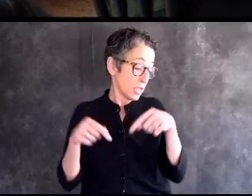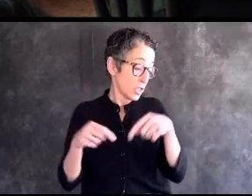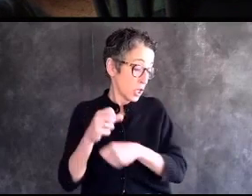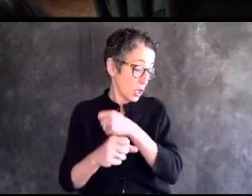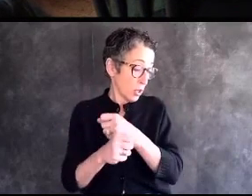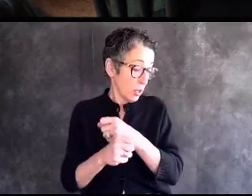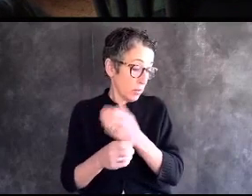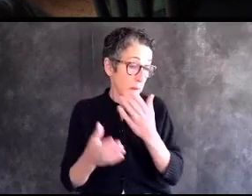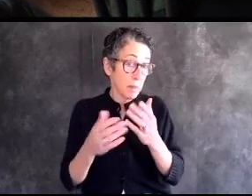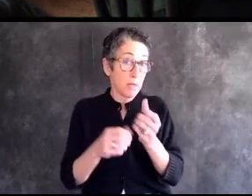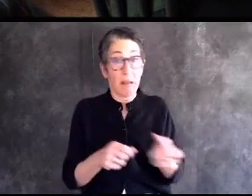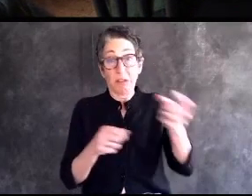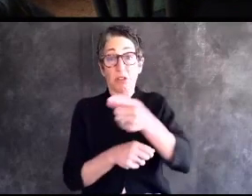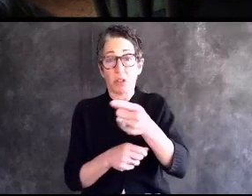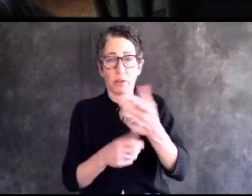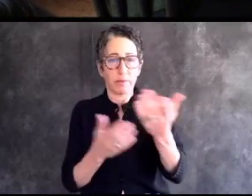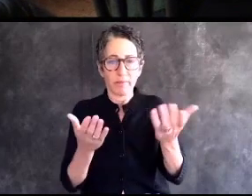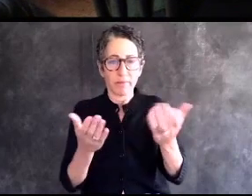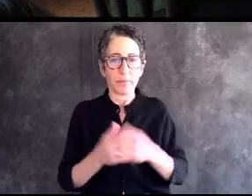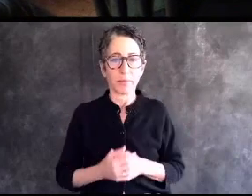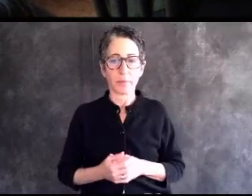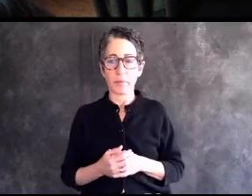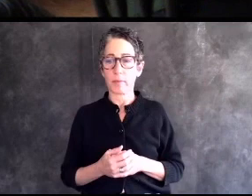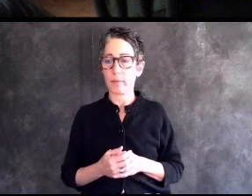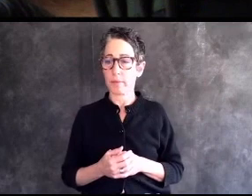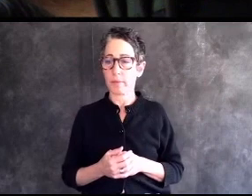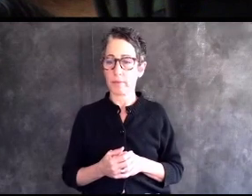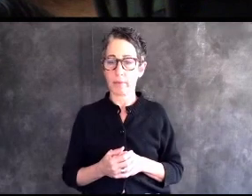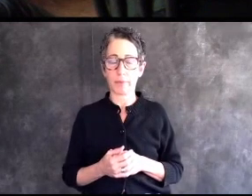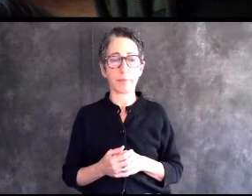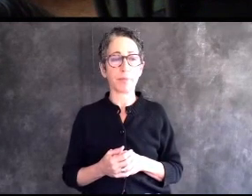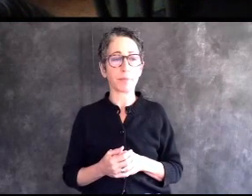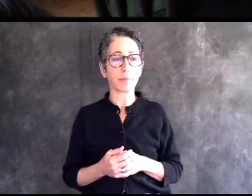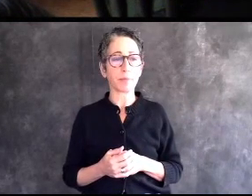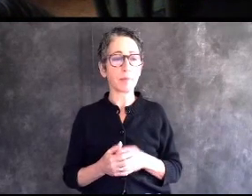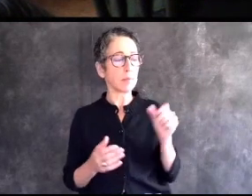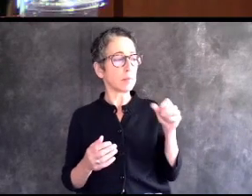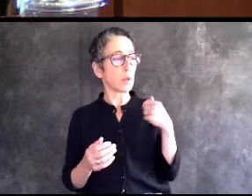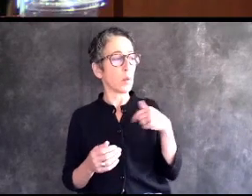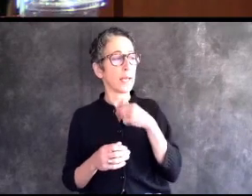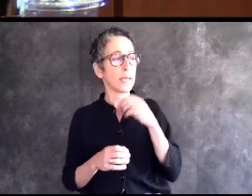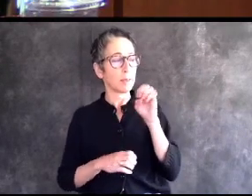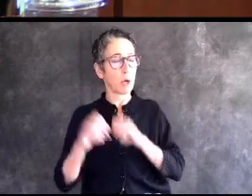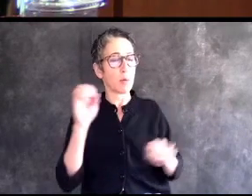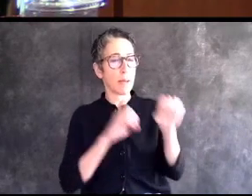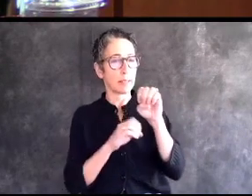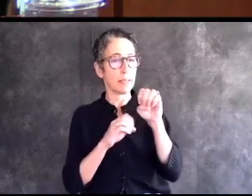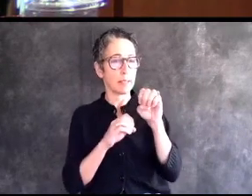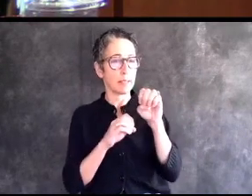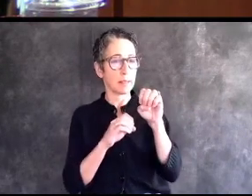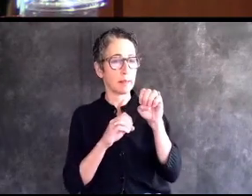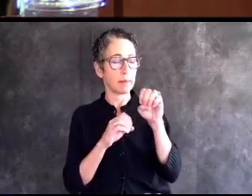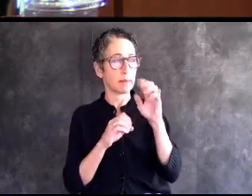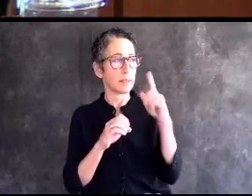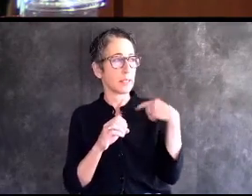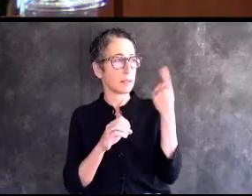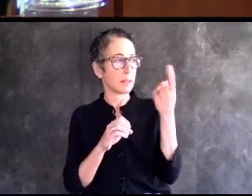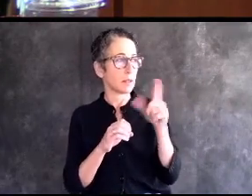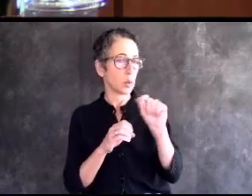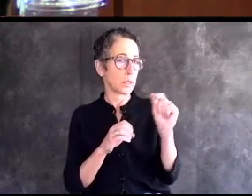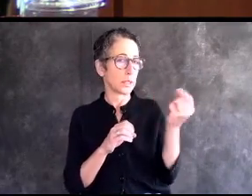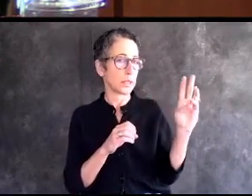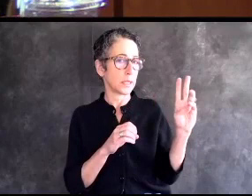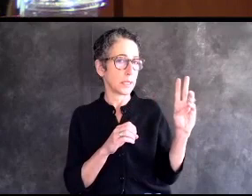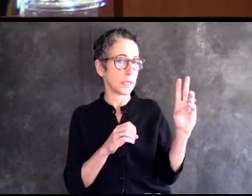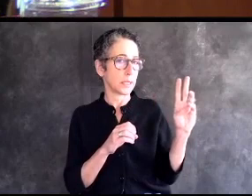after. So we experimented with that, I think, since 2016, when I first